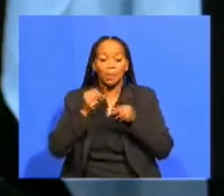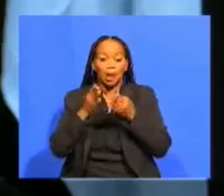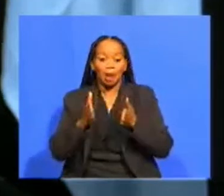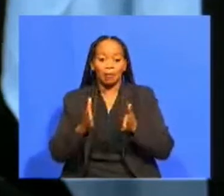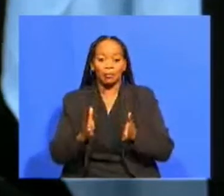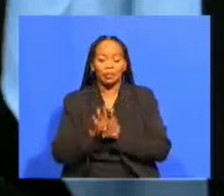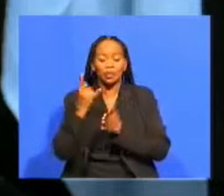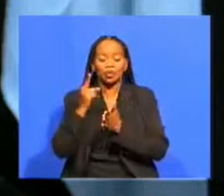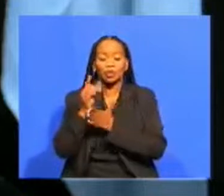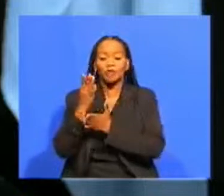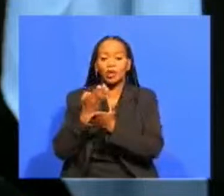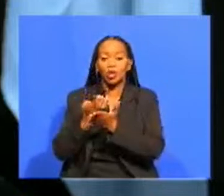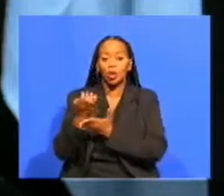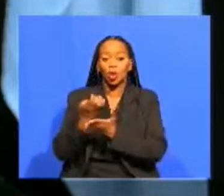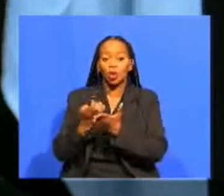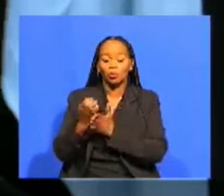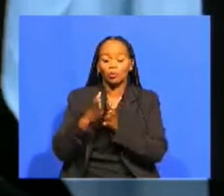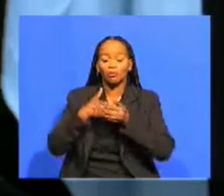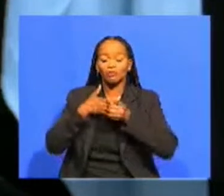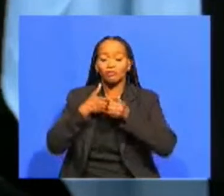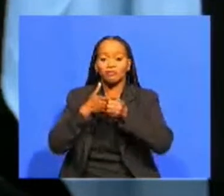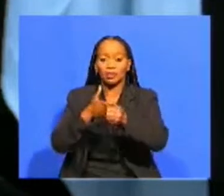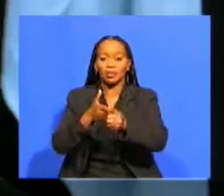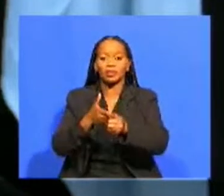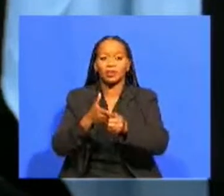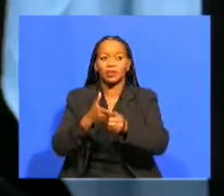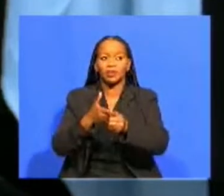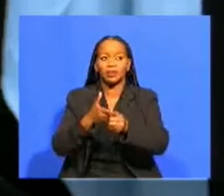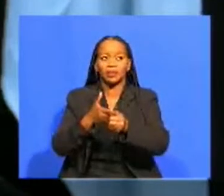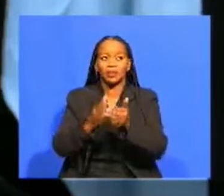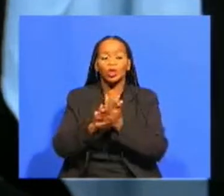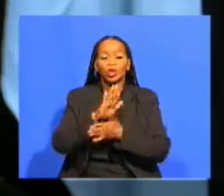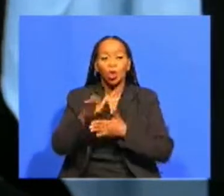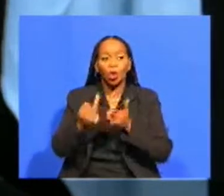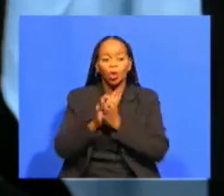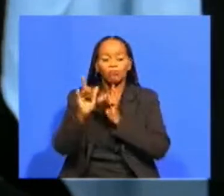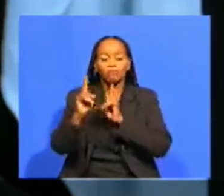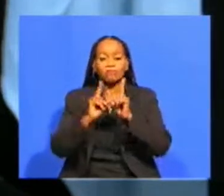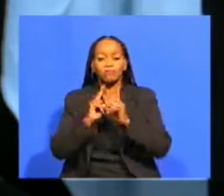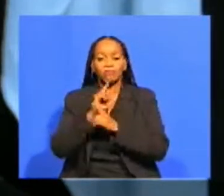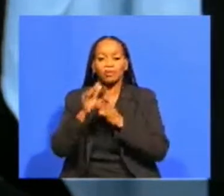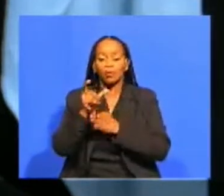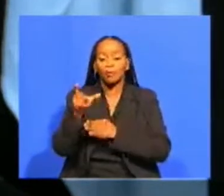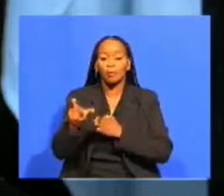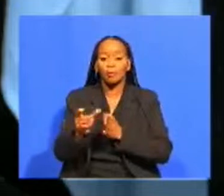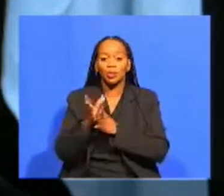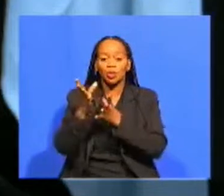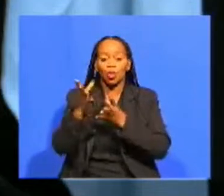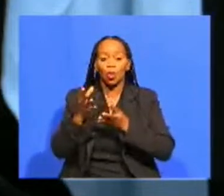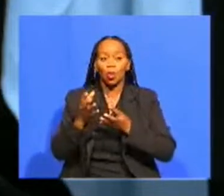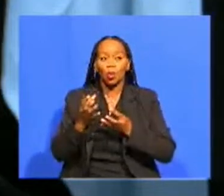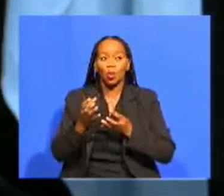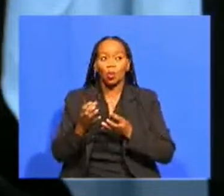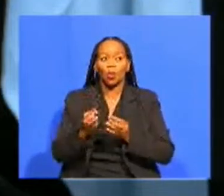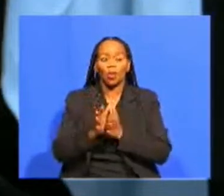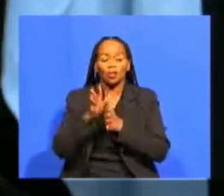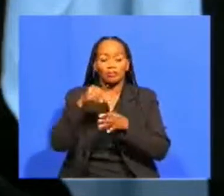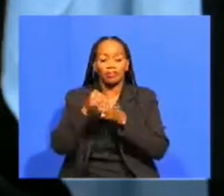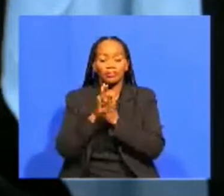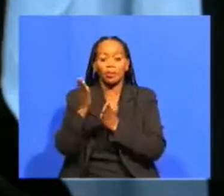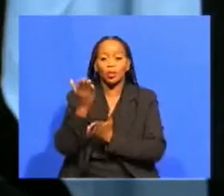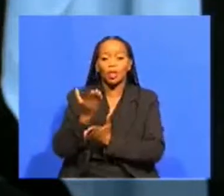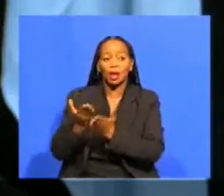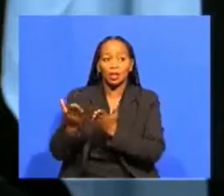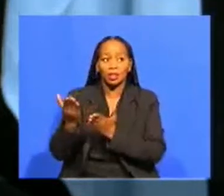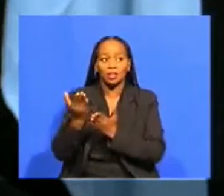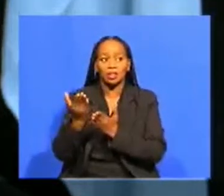Economic Affairs, who's the driver behind it, is here to talk to anyone who might want to have further discussions on